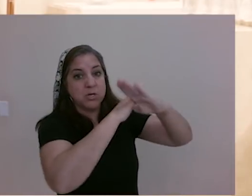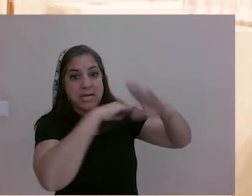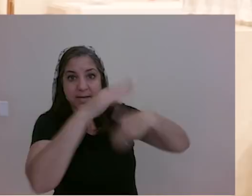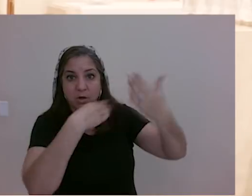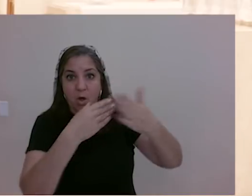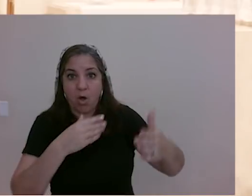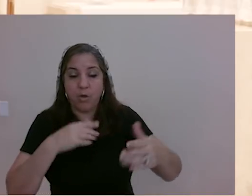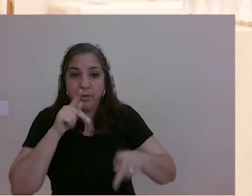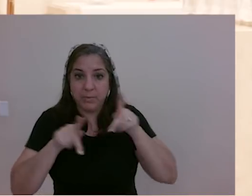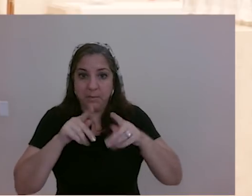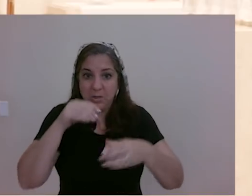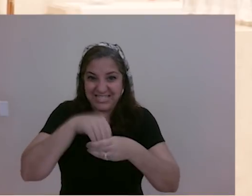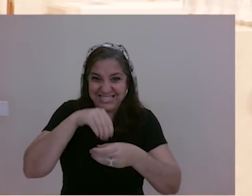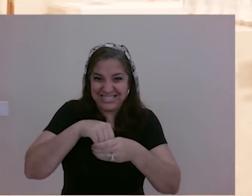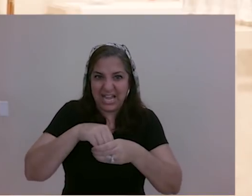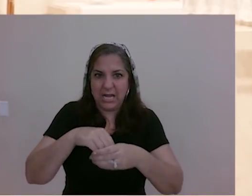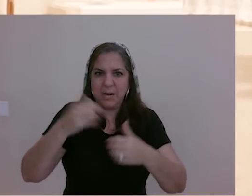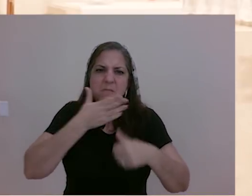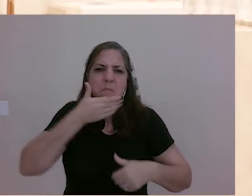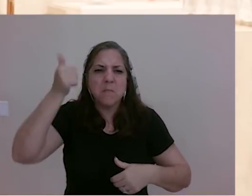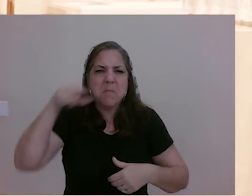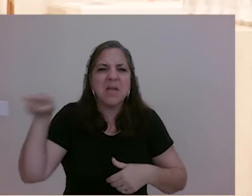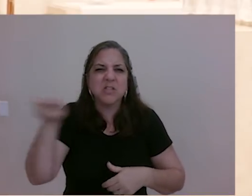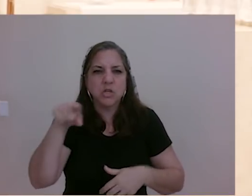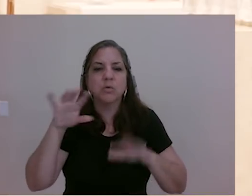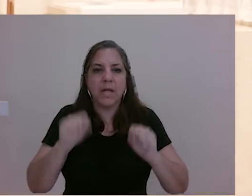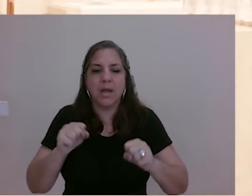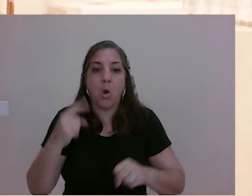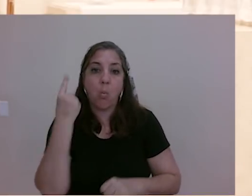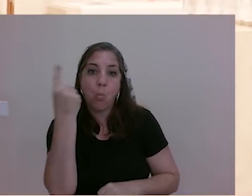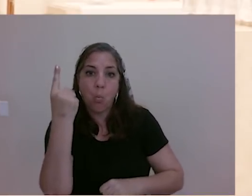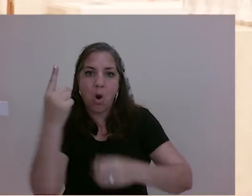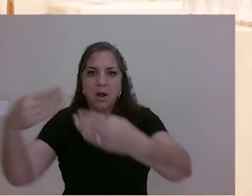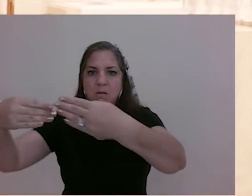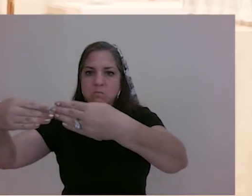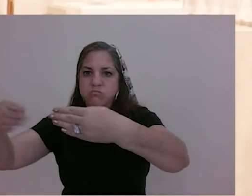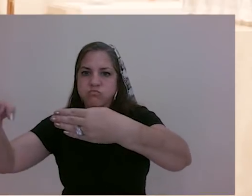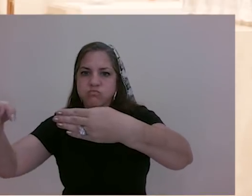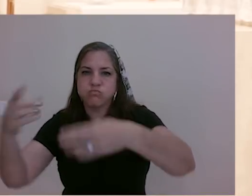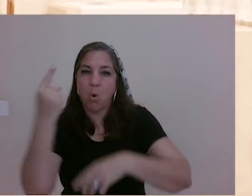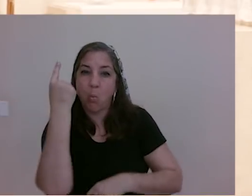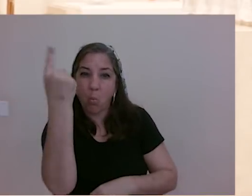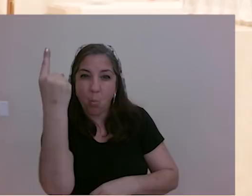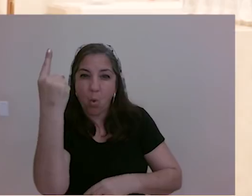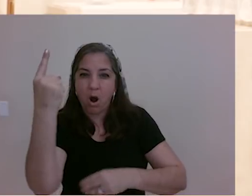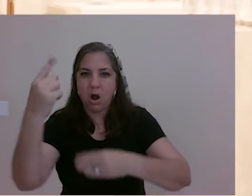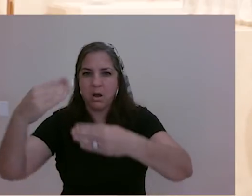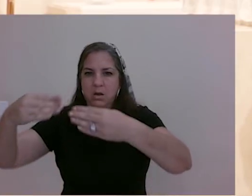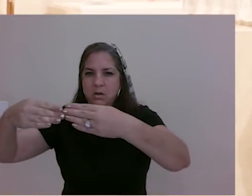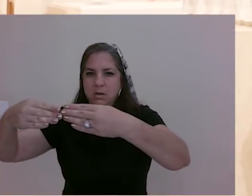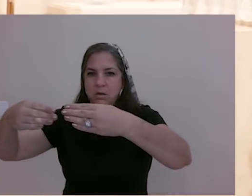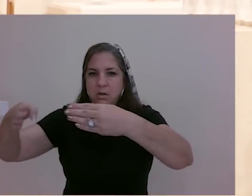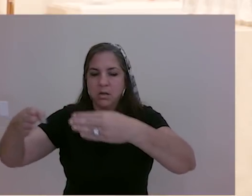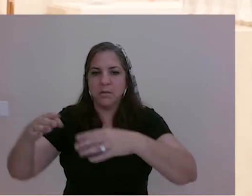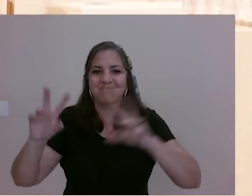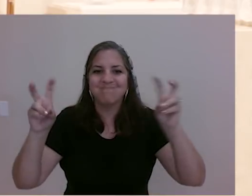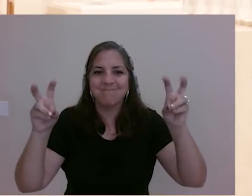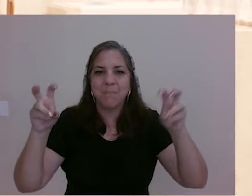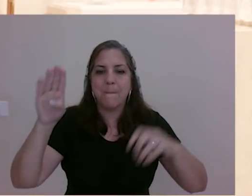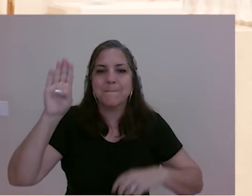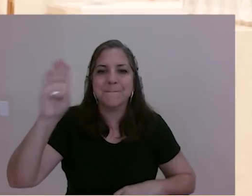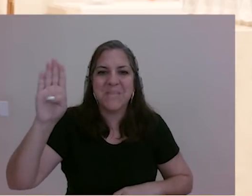everybody inside the best you can. And so there's only usually just one entryway, one access point, the